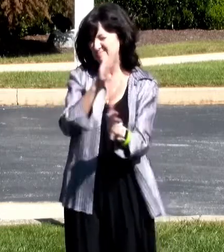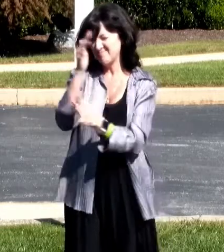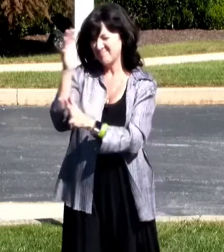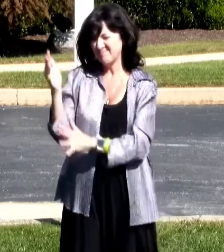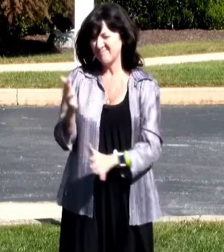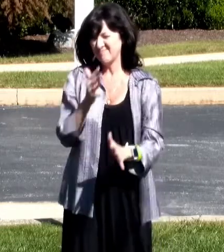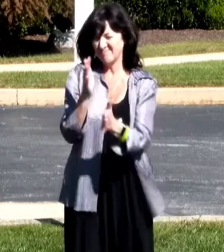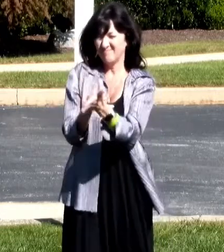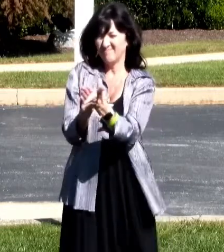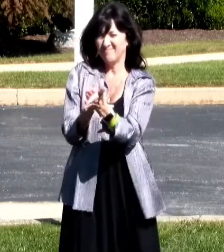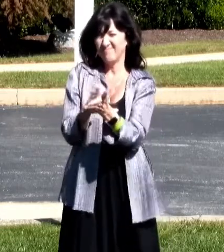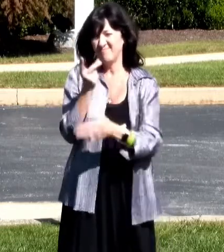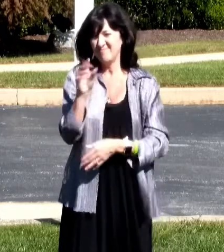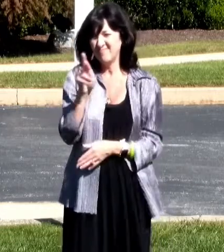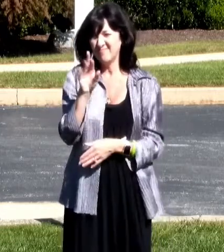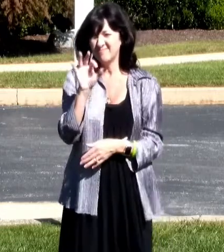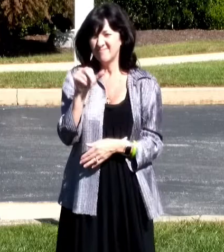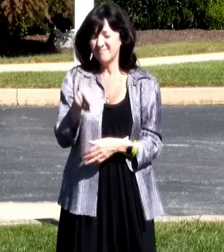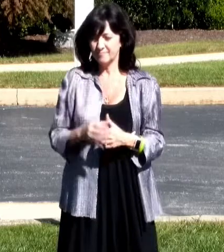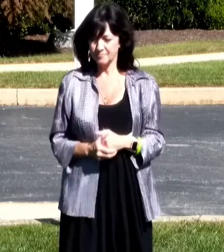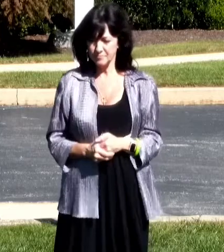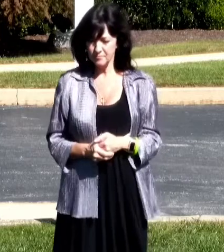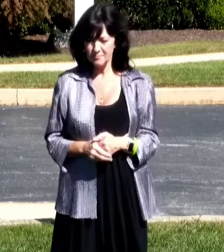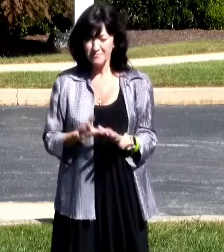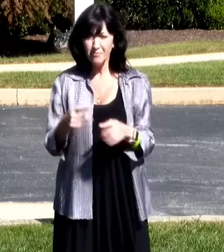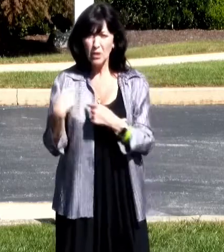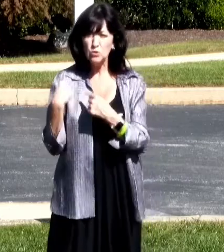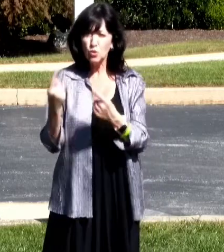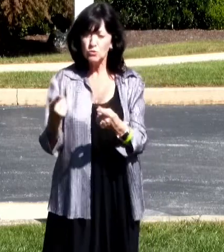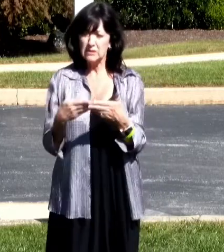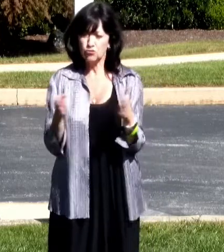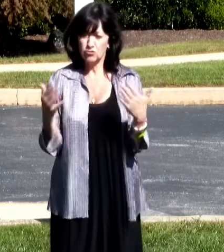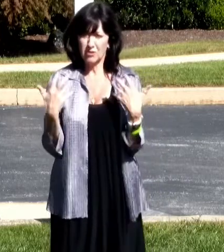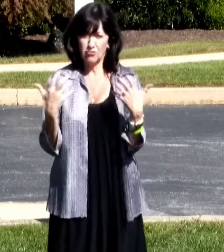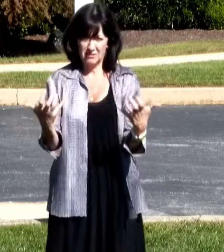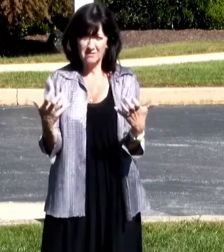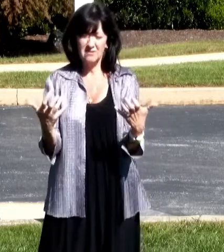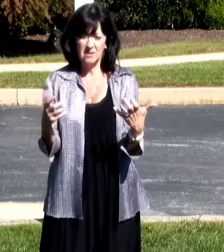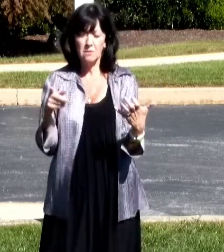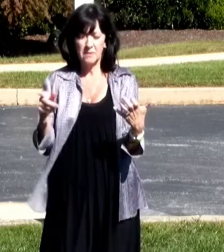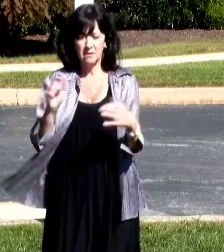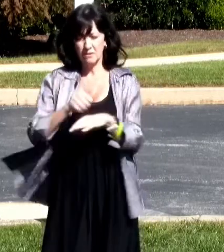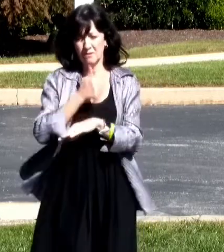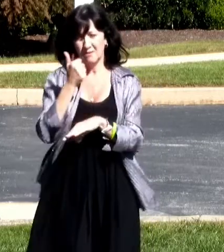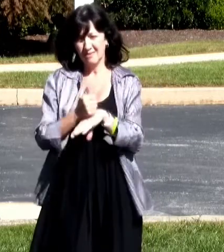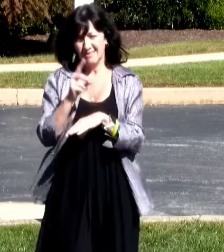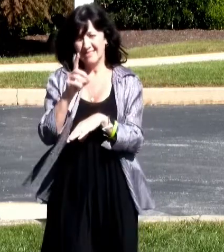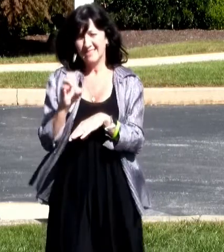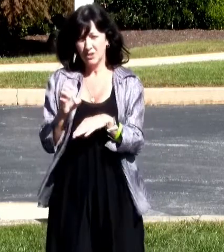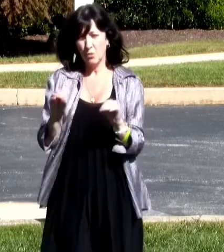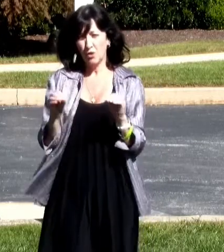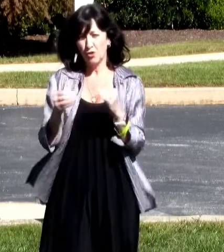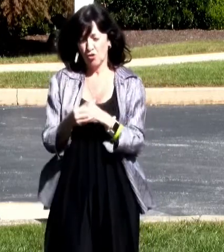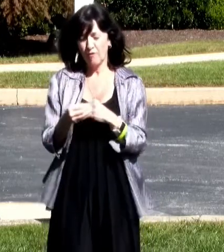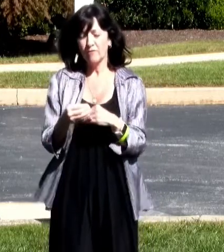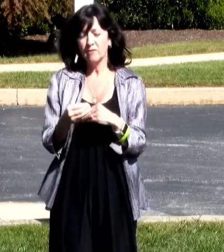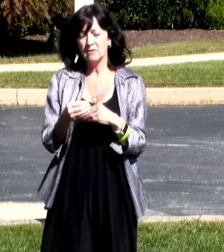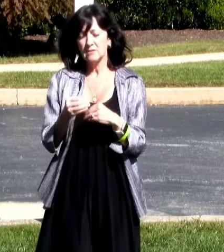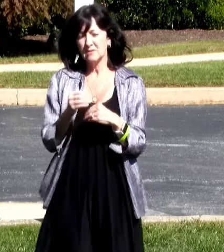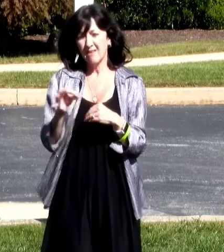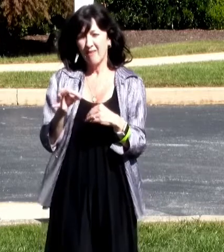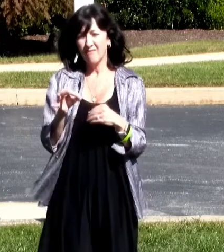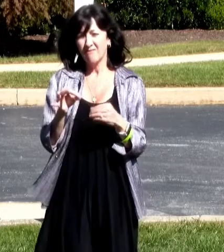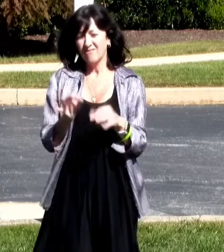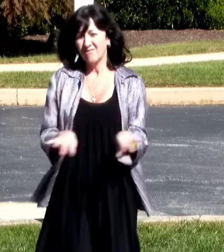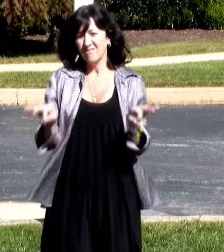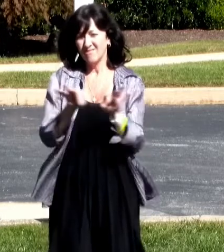So since the General Assembly created the Delaware Department of Insurance Office of Value-Based Healthcare